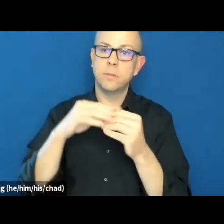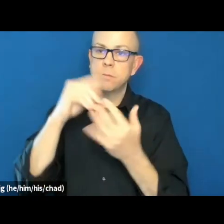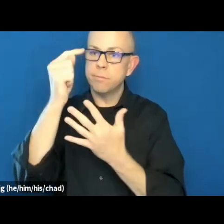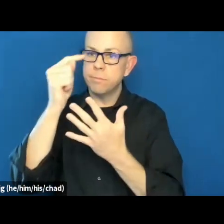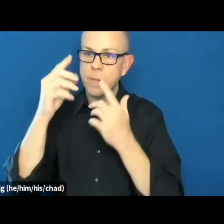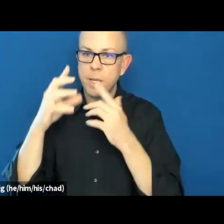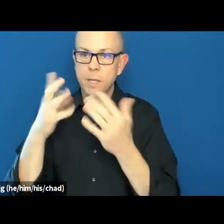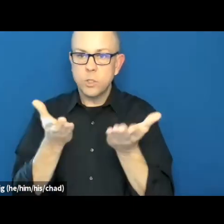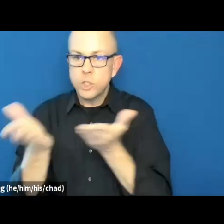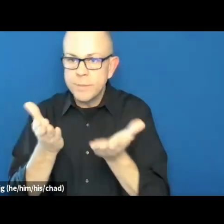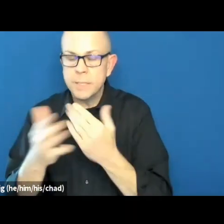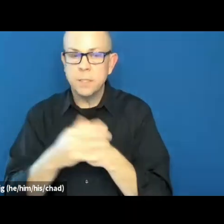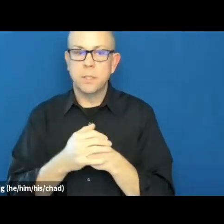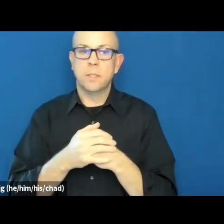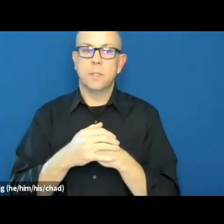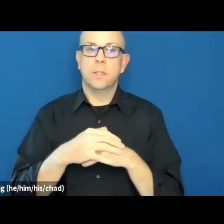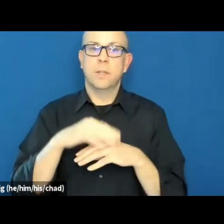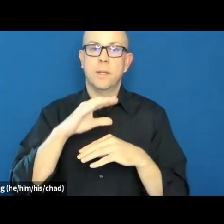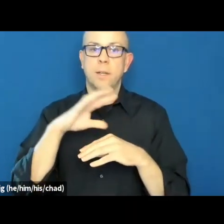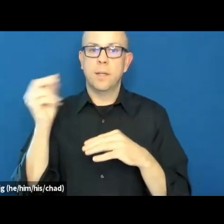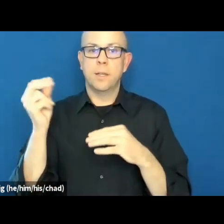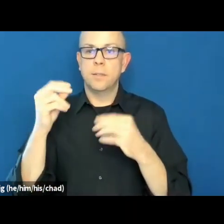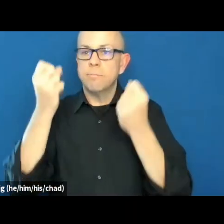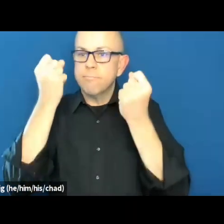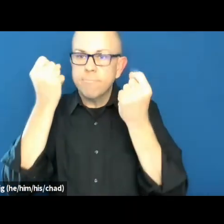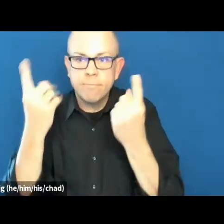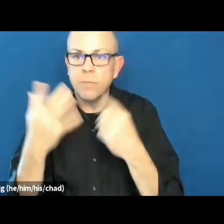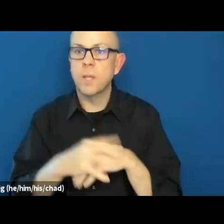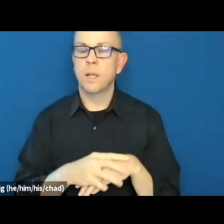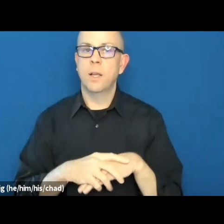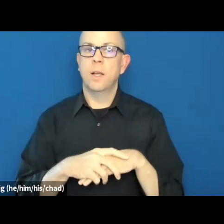years, especially with access to services for victims,